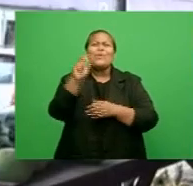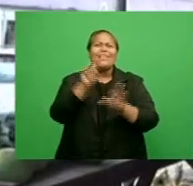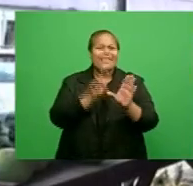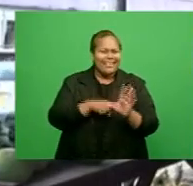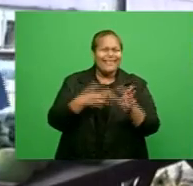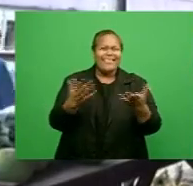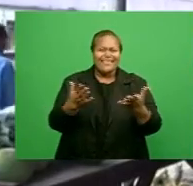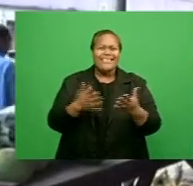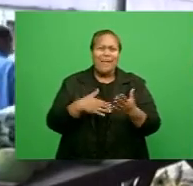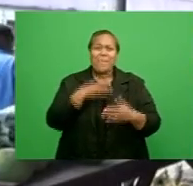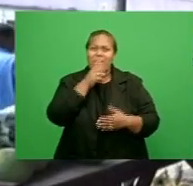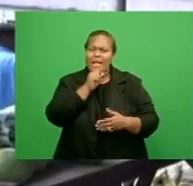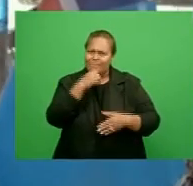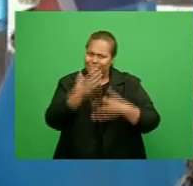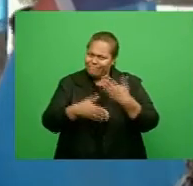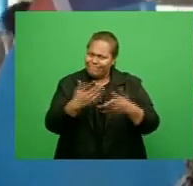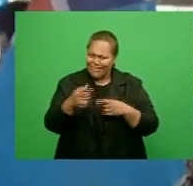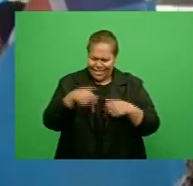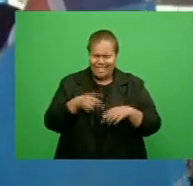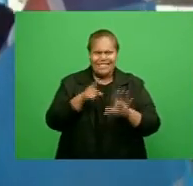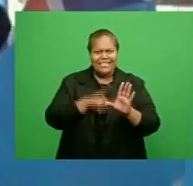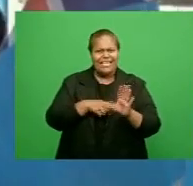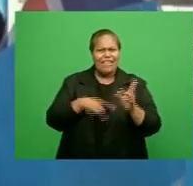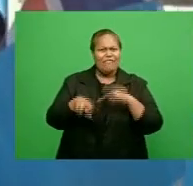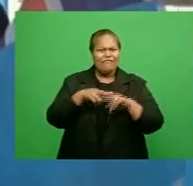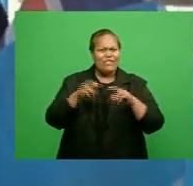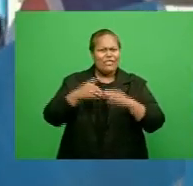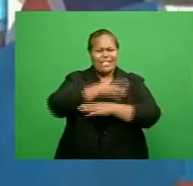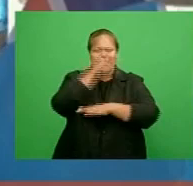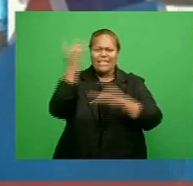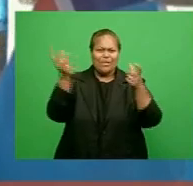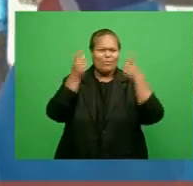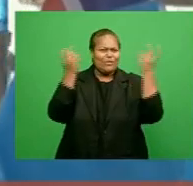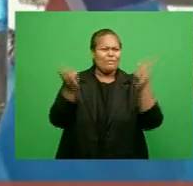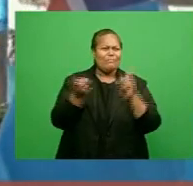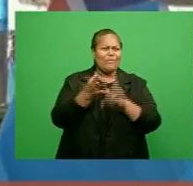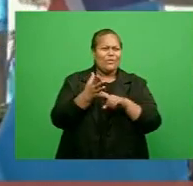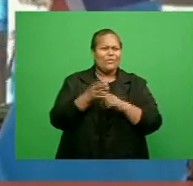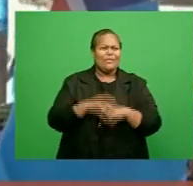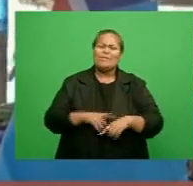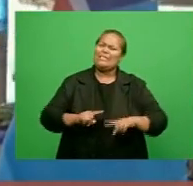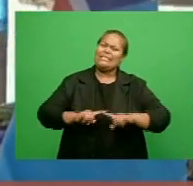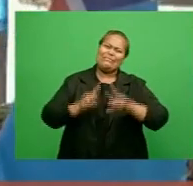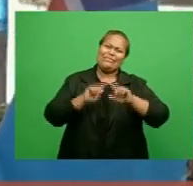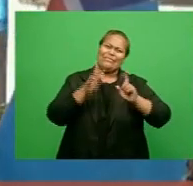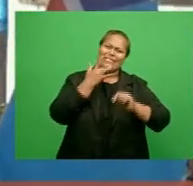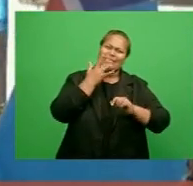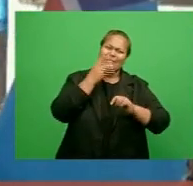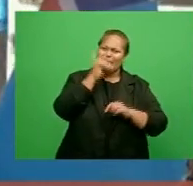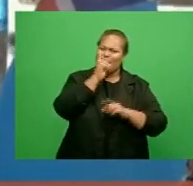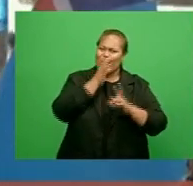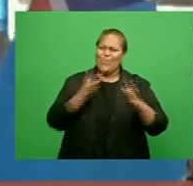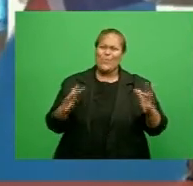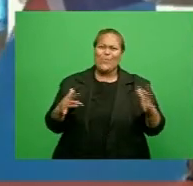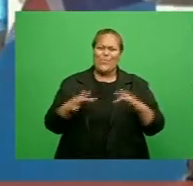Day celebration is special. All kinds of people here, with one